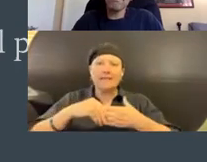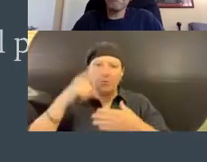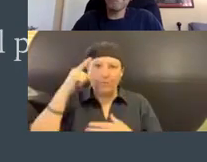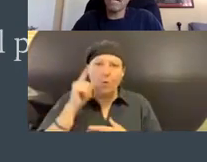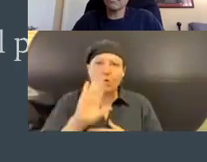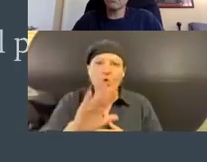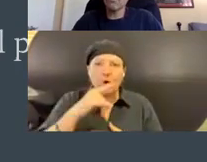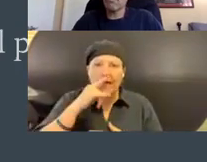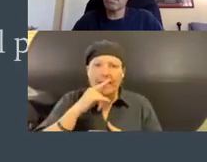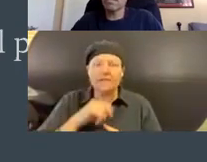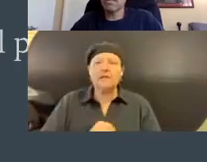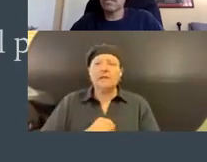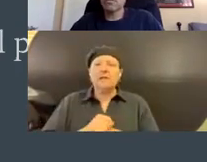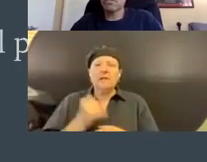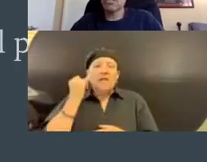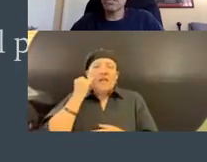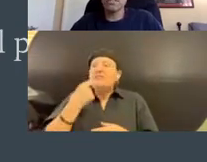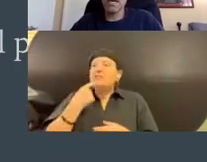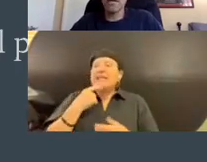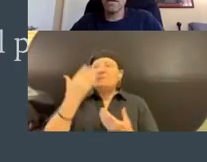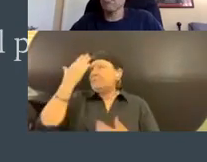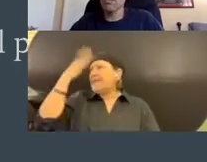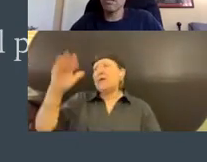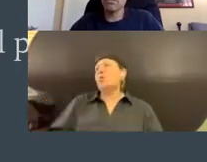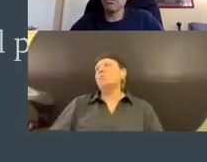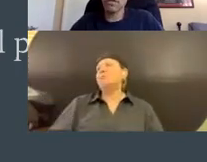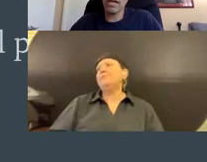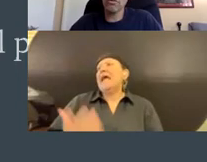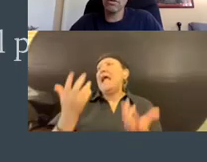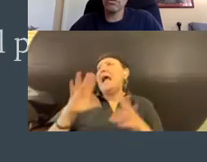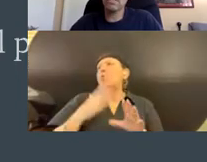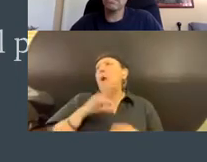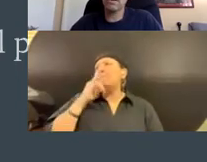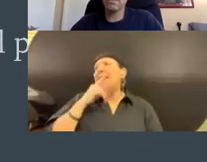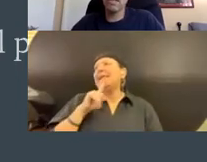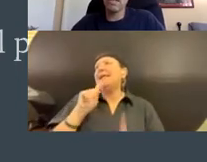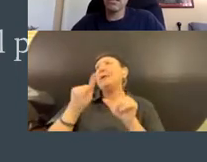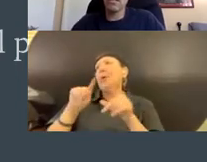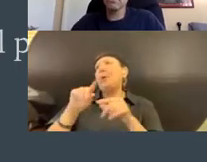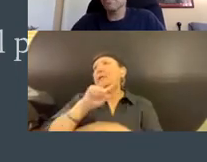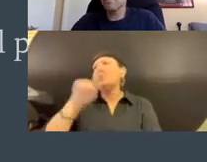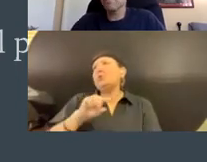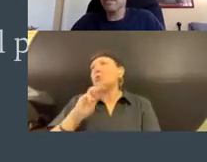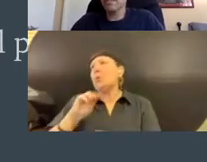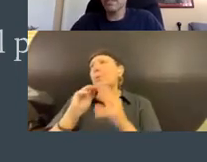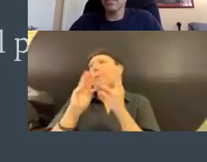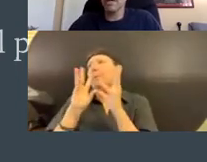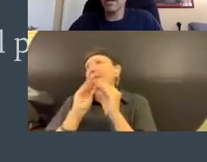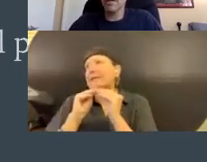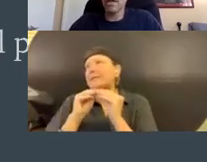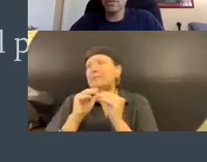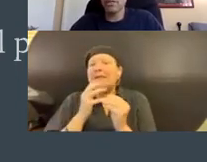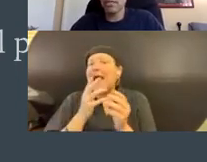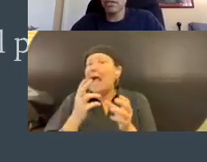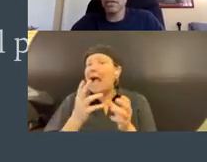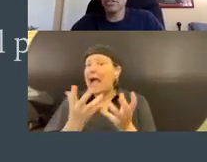what, I just don't know if I want my kid attending these Zoom sessions, but I don't want to leave the school and I don't want to lose my spot, then there's independent study.